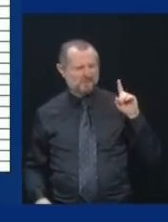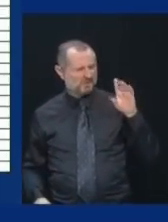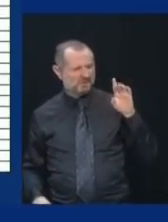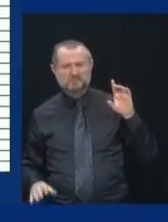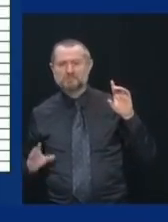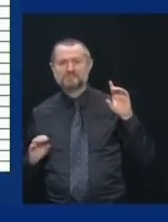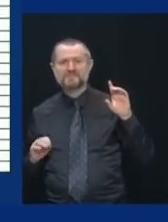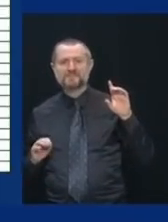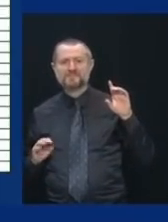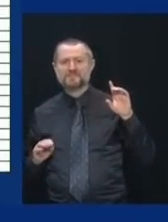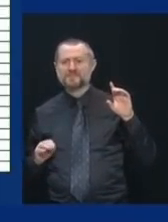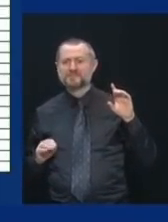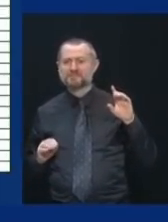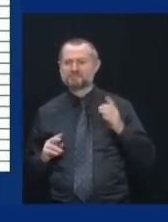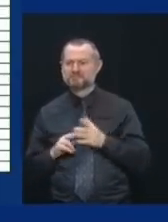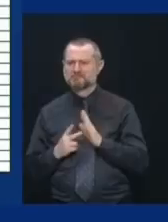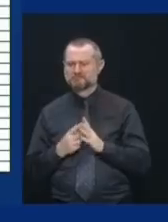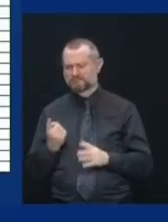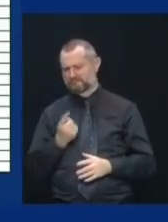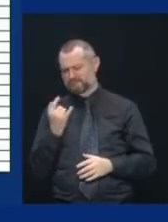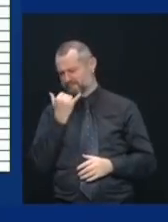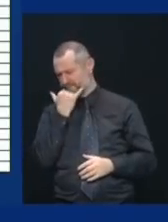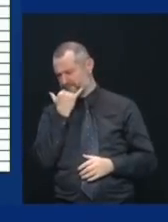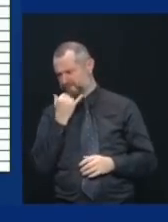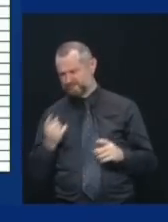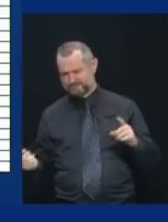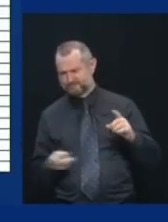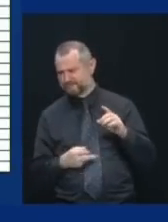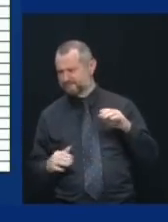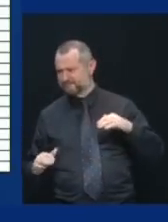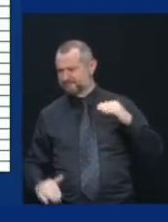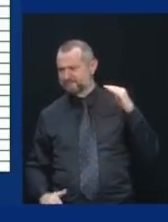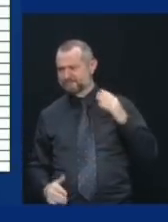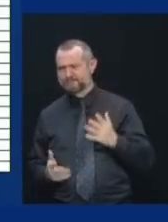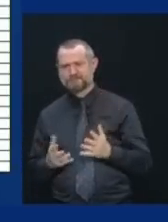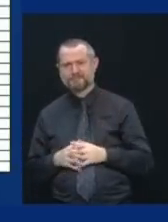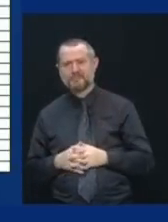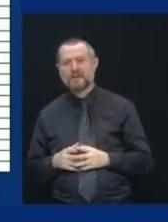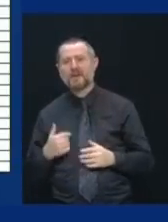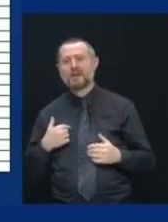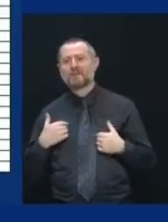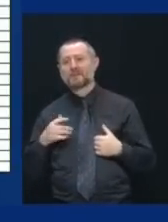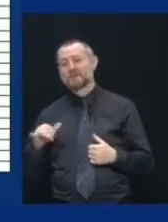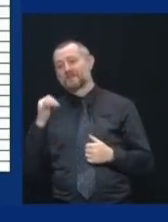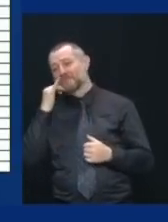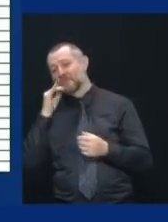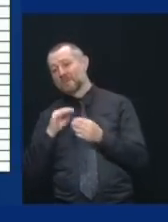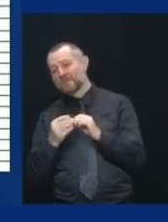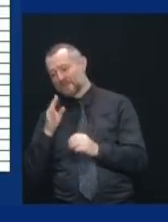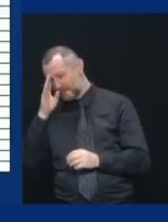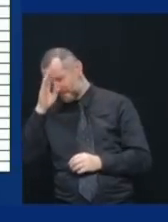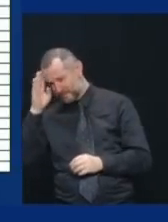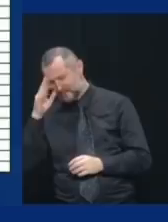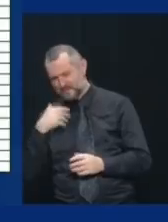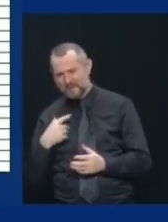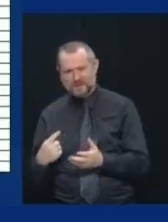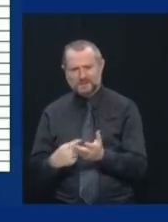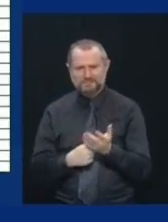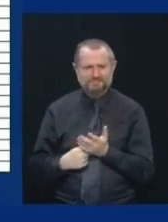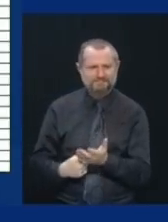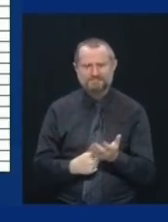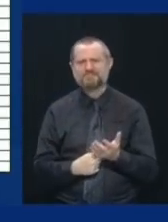Something is just not right somewhere. I've been on the calls with the hospitals myself. I understand that